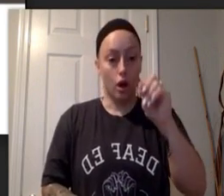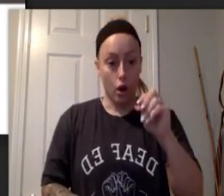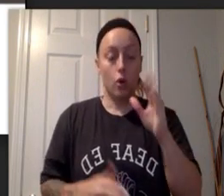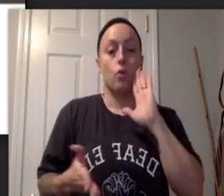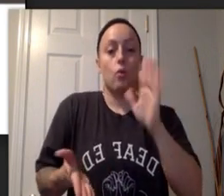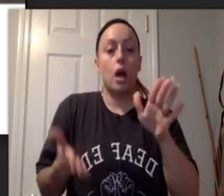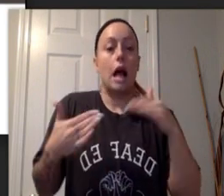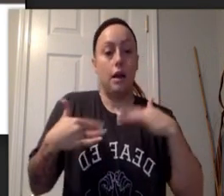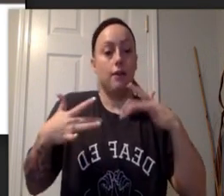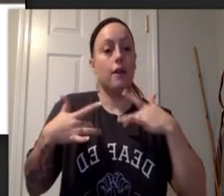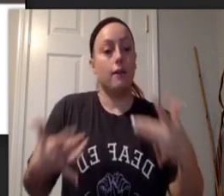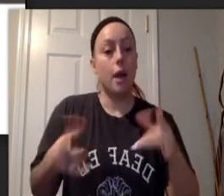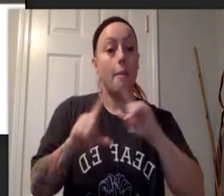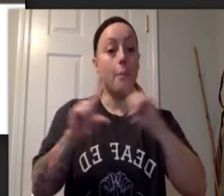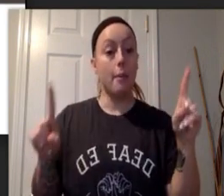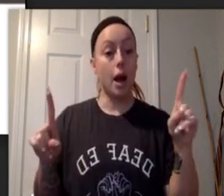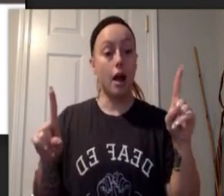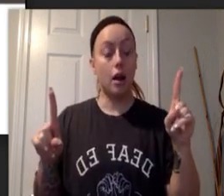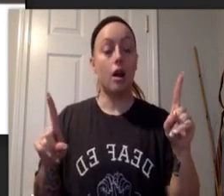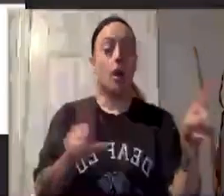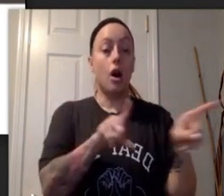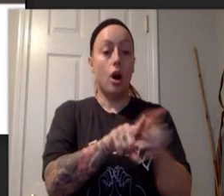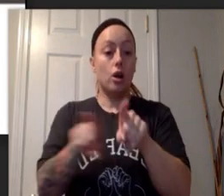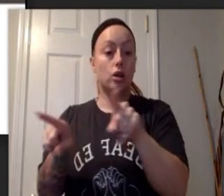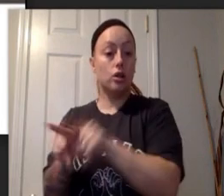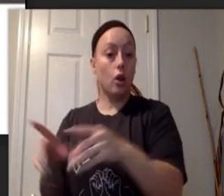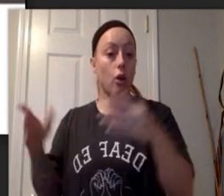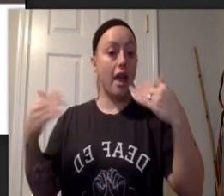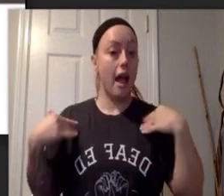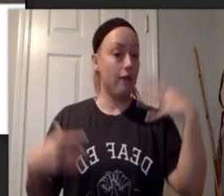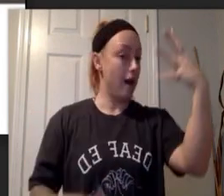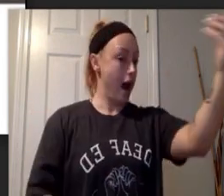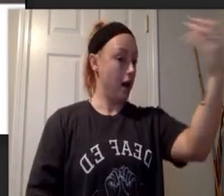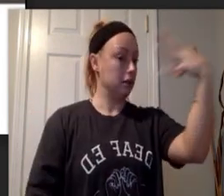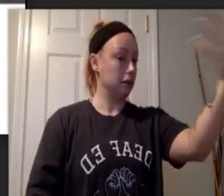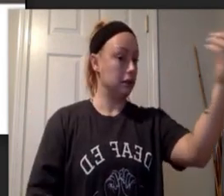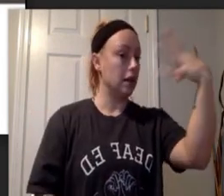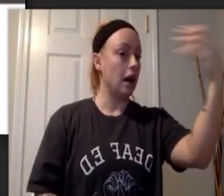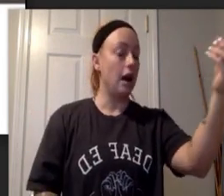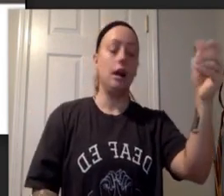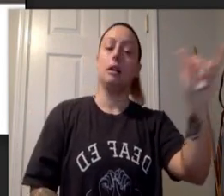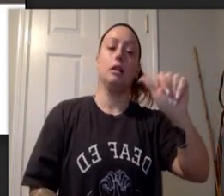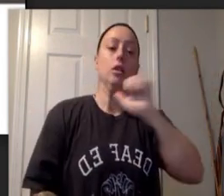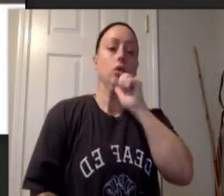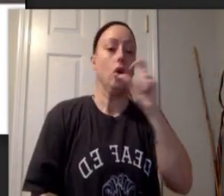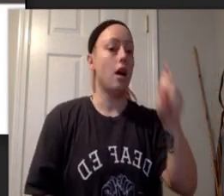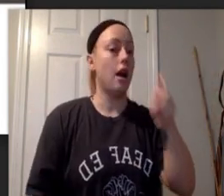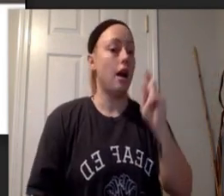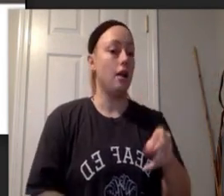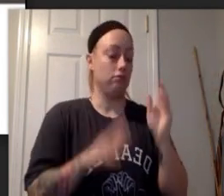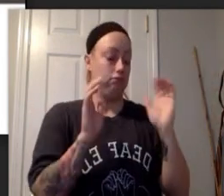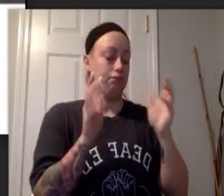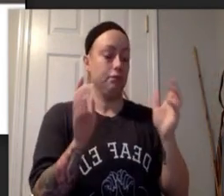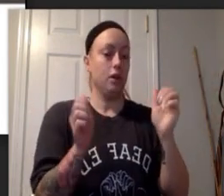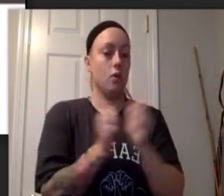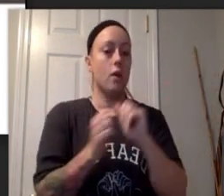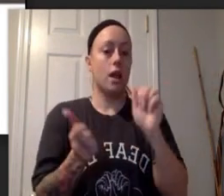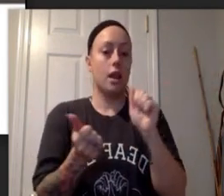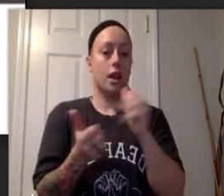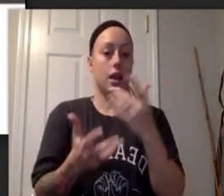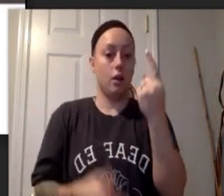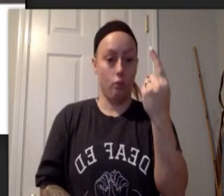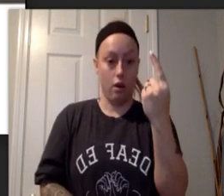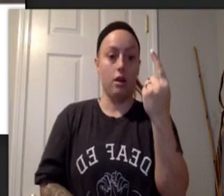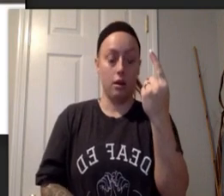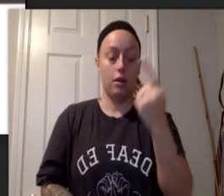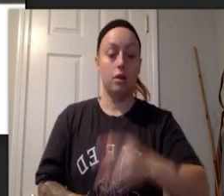and sometimes they're outside or like in an annex atria area where you don't have to talk to anyone. And I just told a group of teens